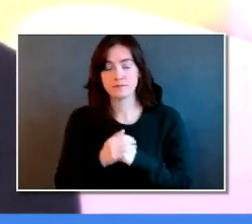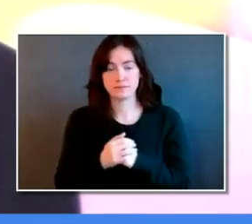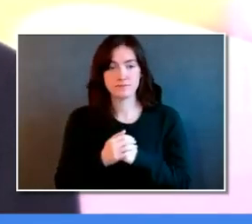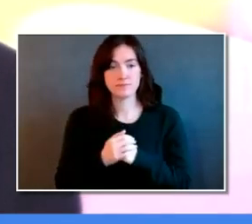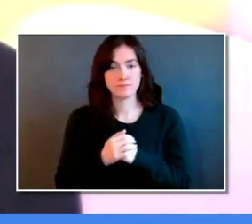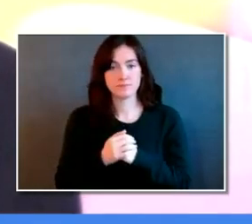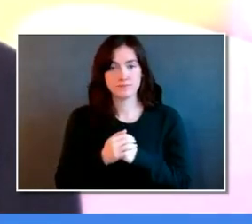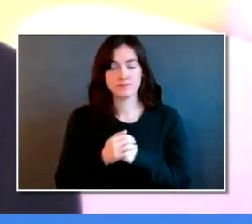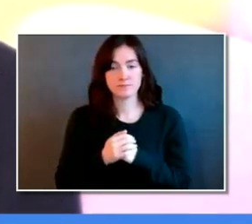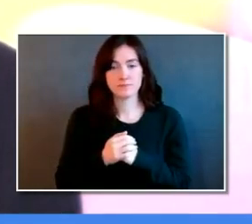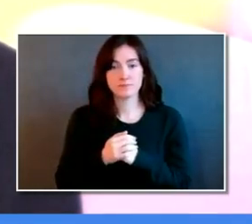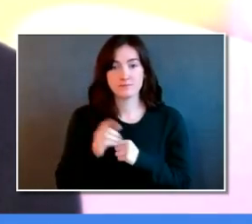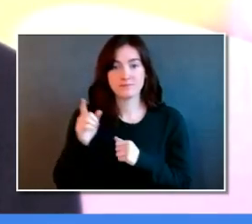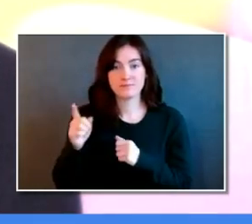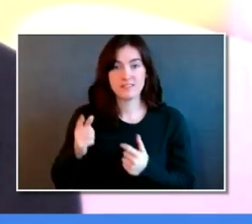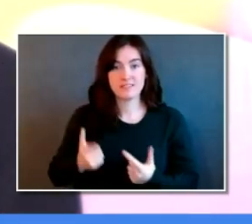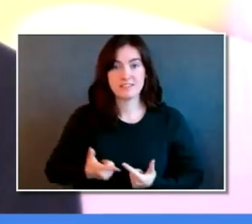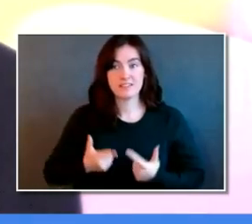was given for that.